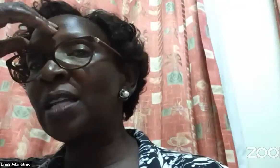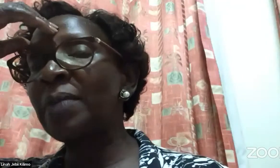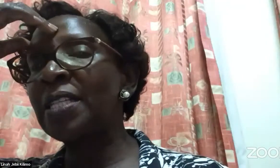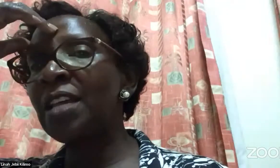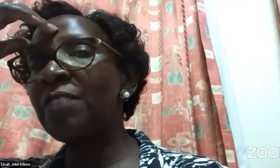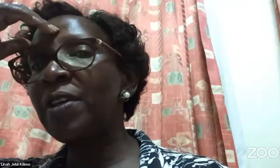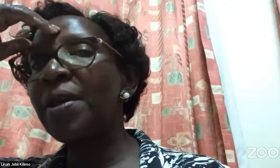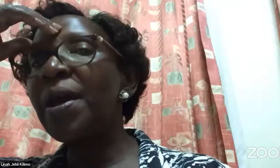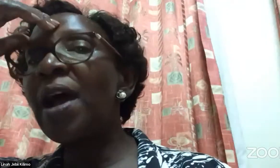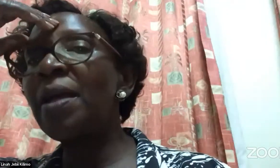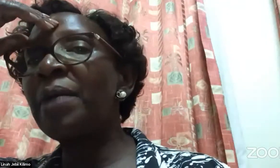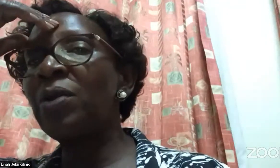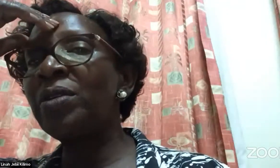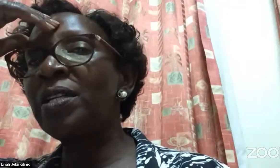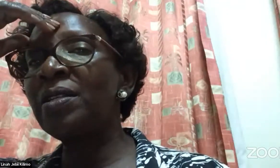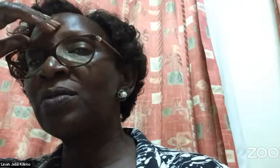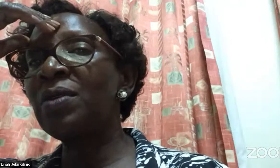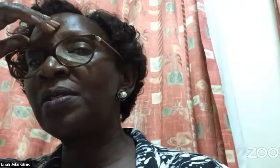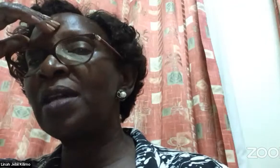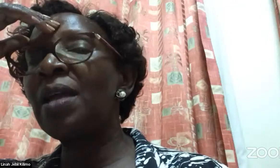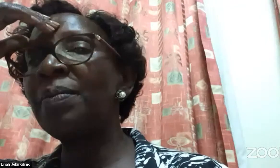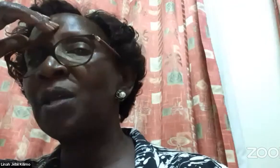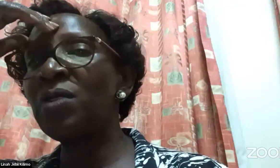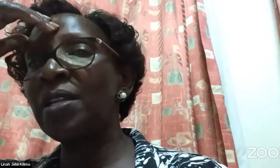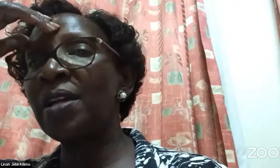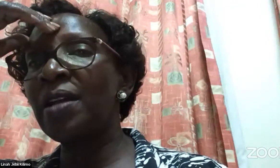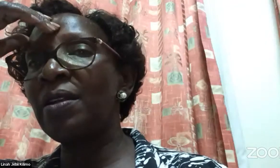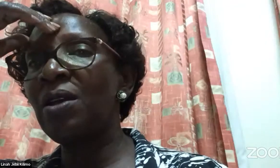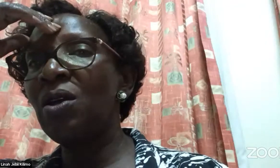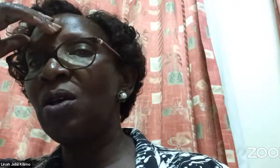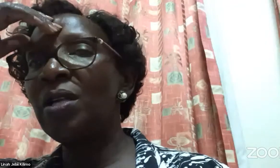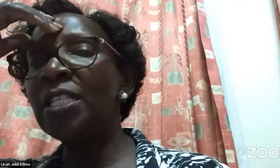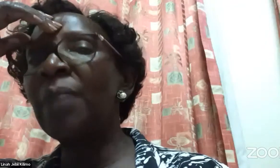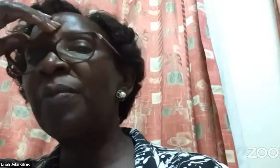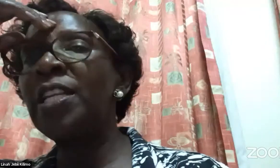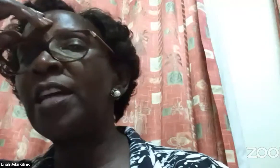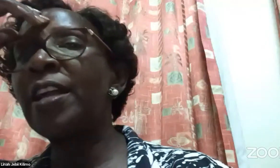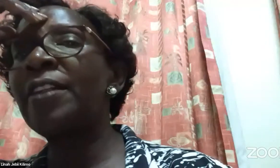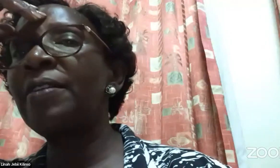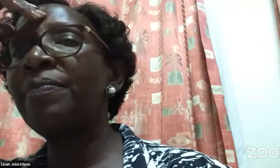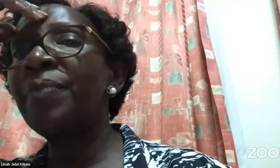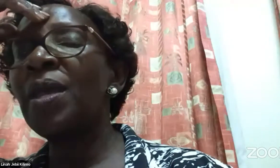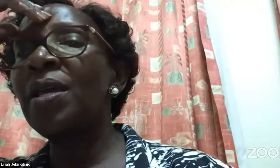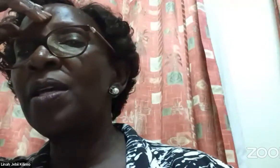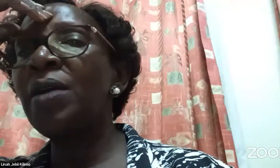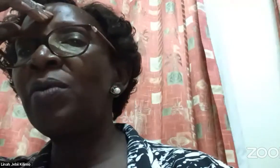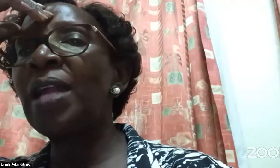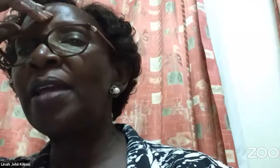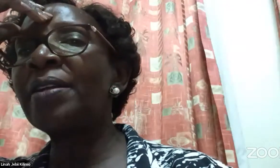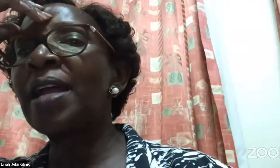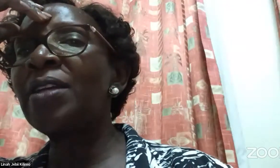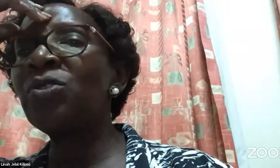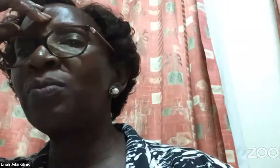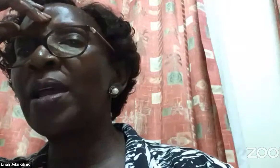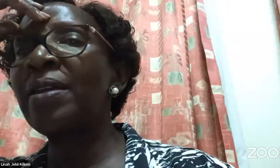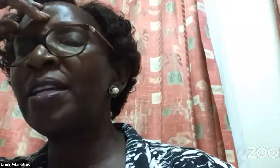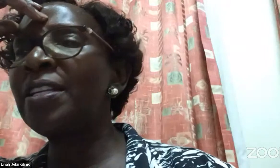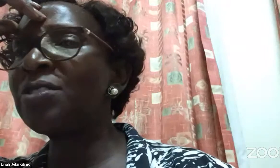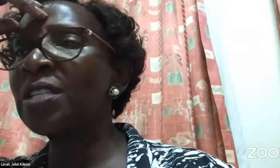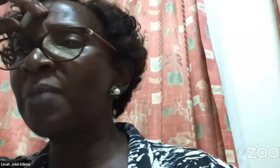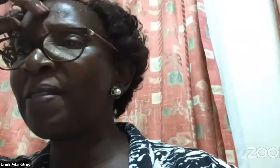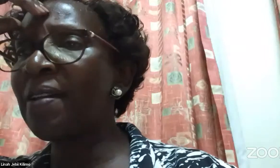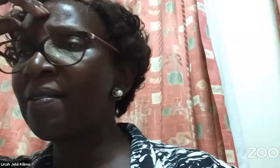self-determination, where I tell myself, I am alone in this world. I am the only girl. Nitamlilia nani? Will I cry to